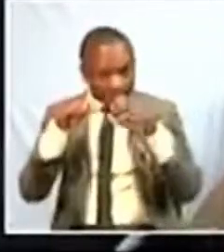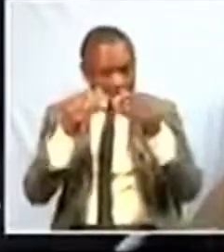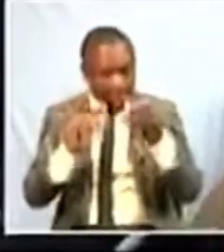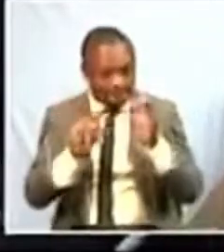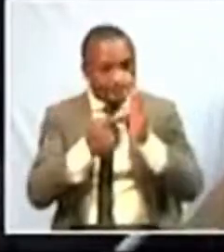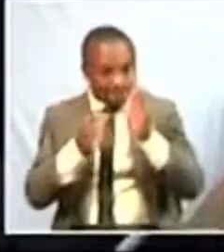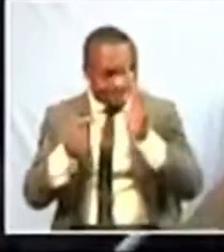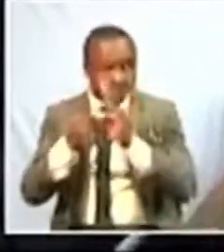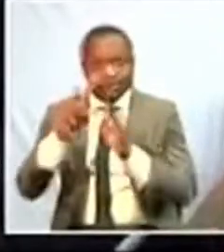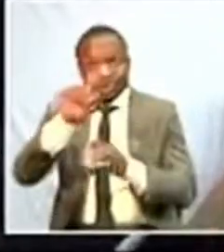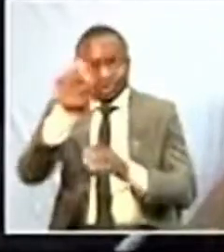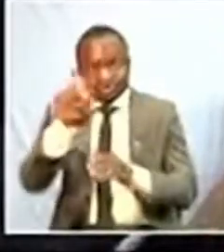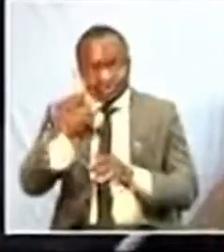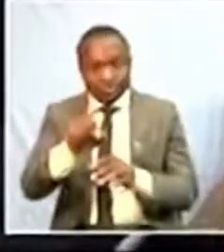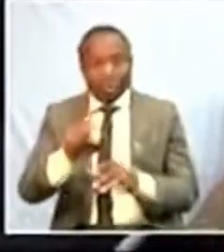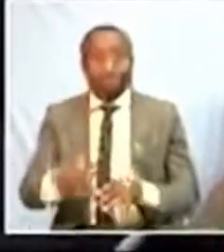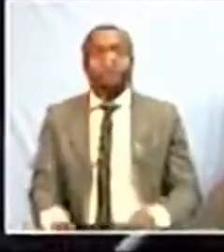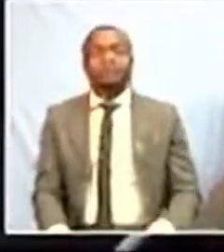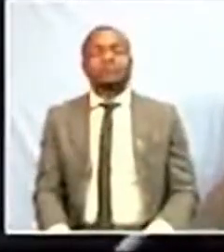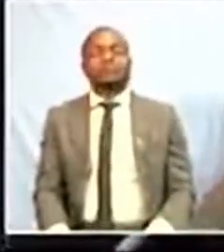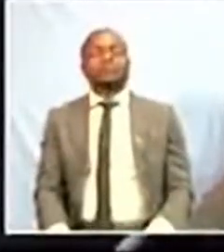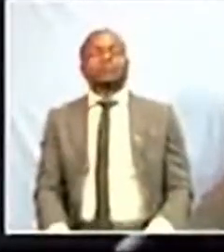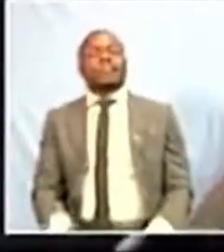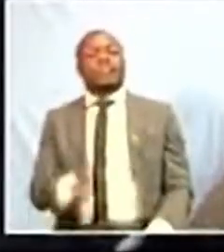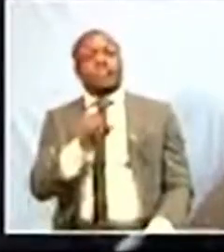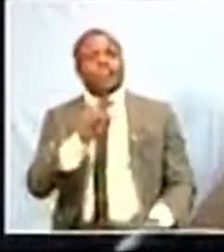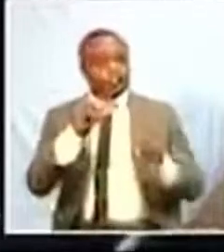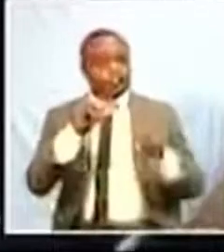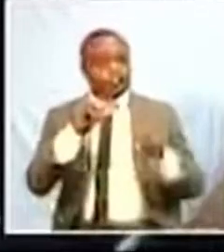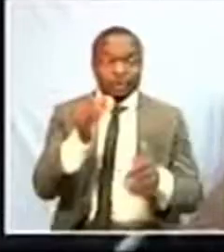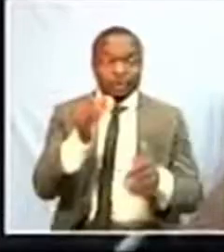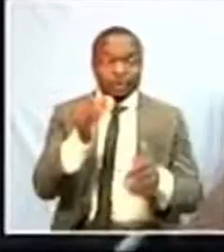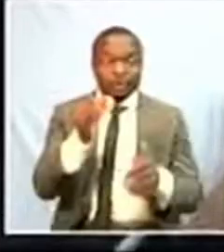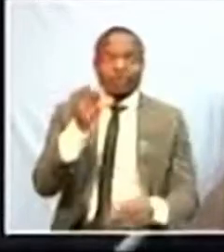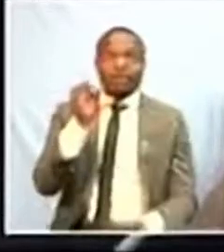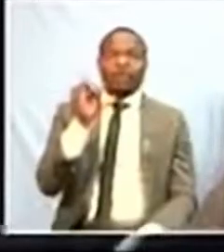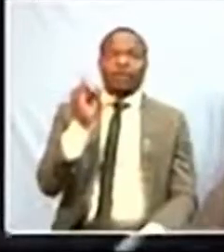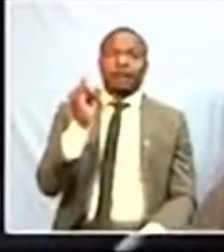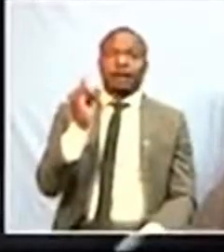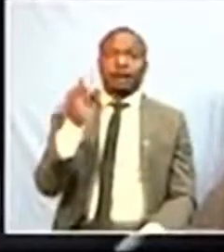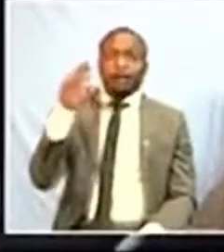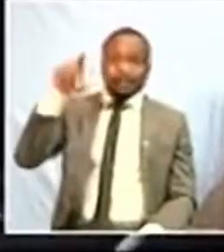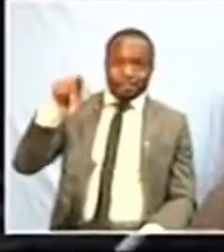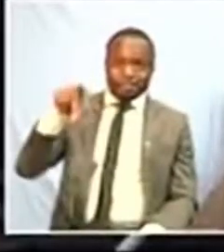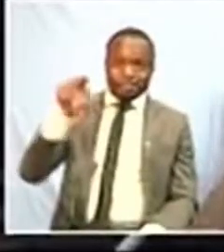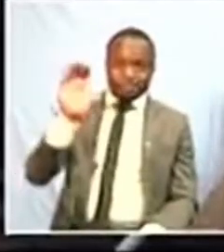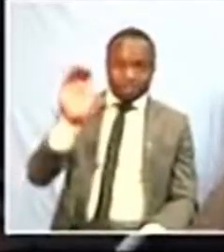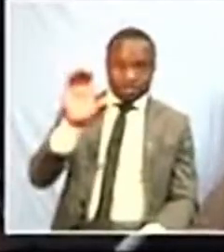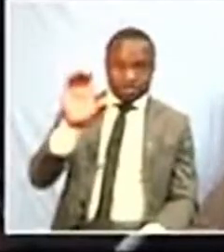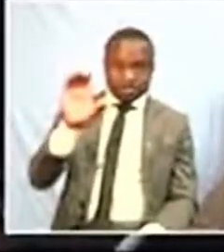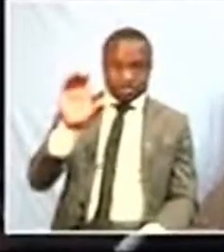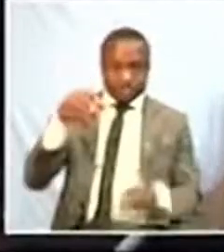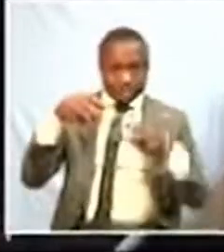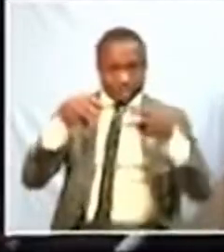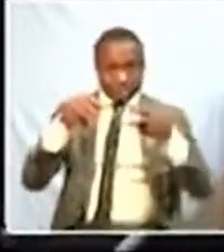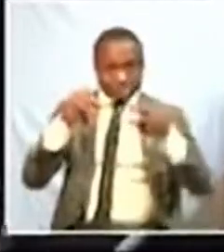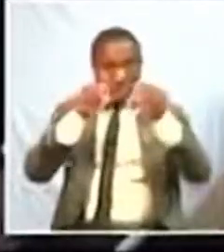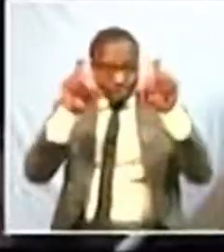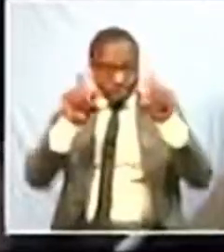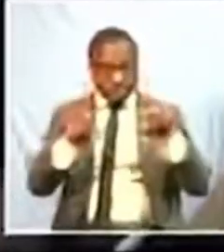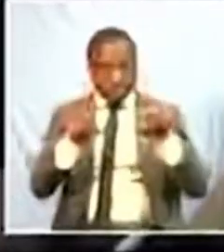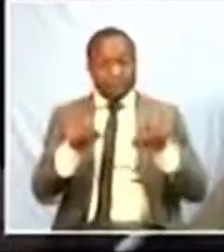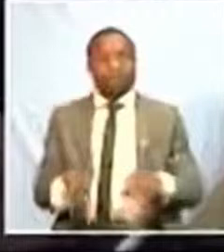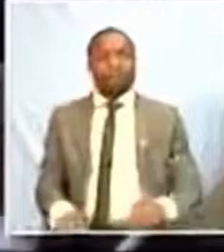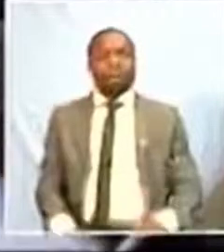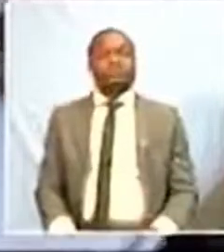bullet questions. Okay. You provided the IPCs for Chamboli market. Speak up a bit. You